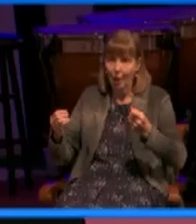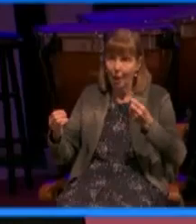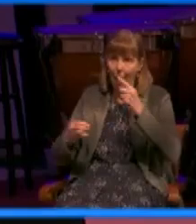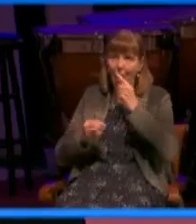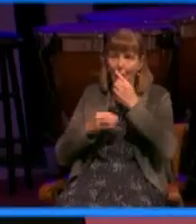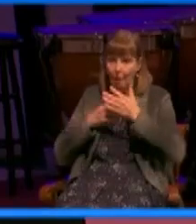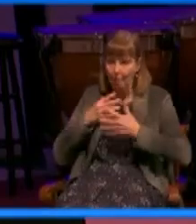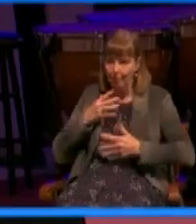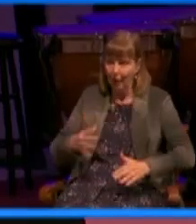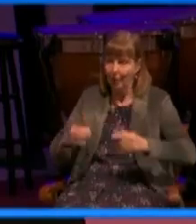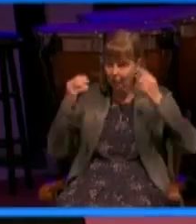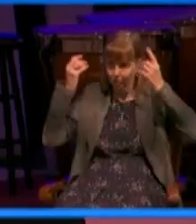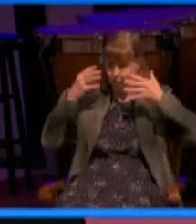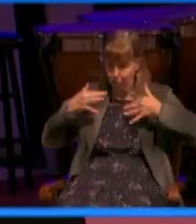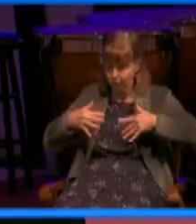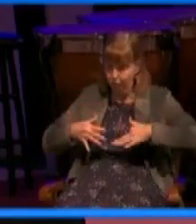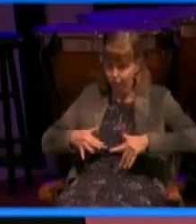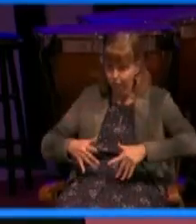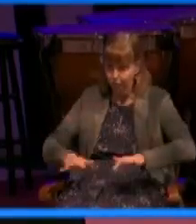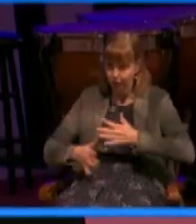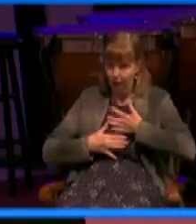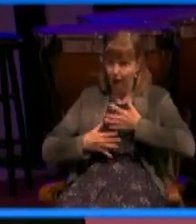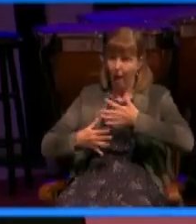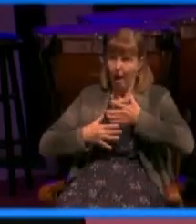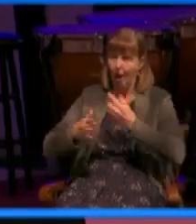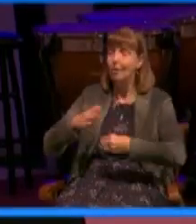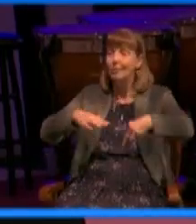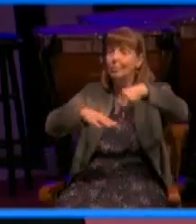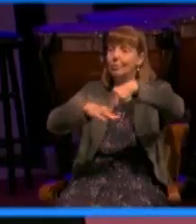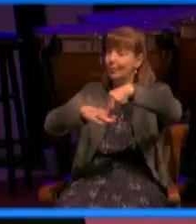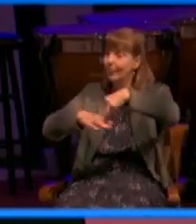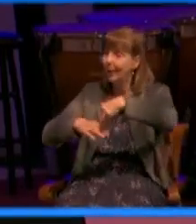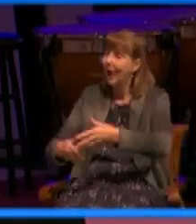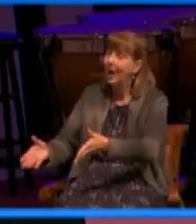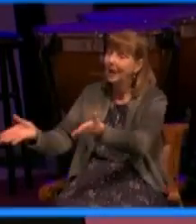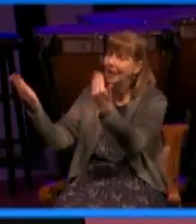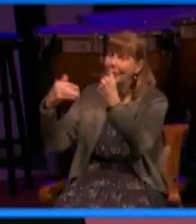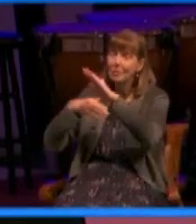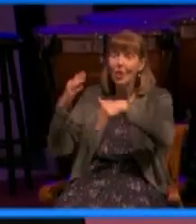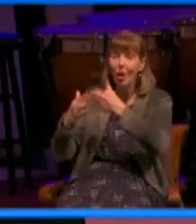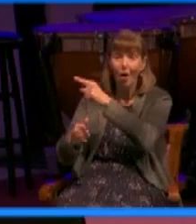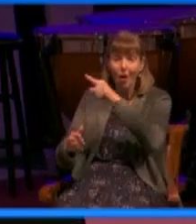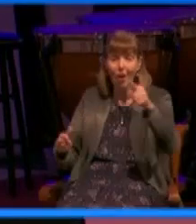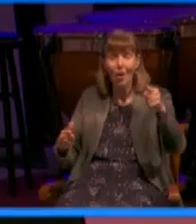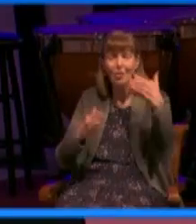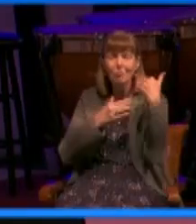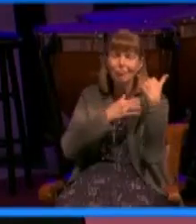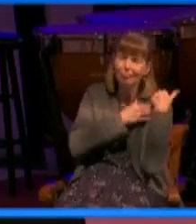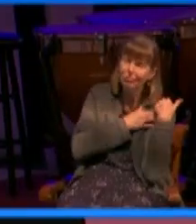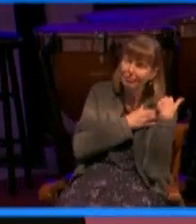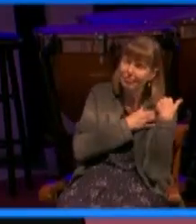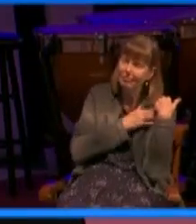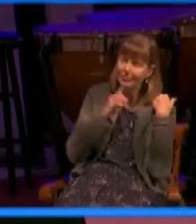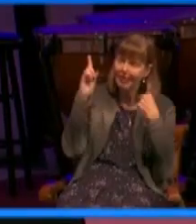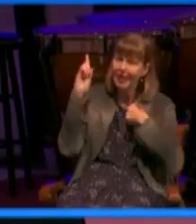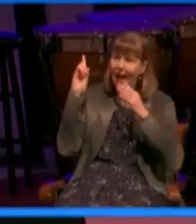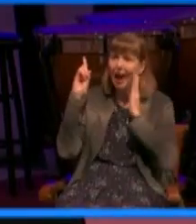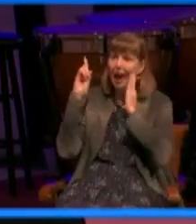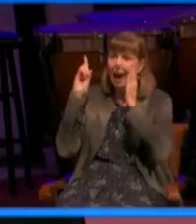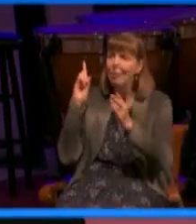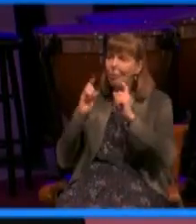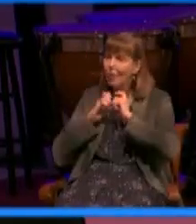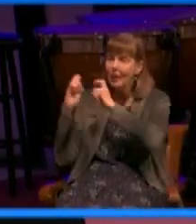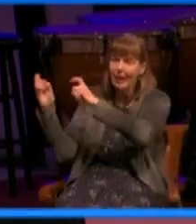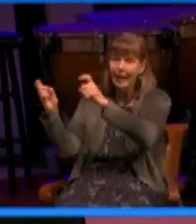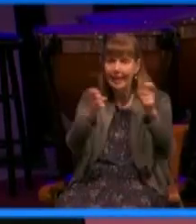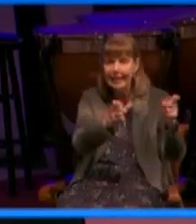and him declare to all who will listen, come to me, y'all who are heavy laden, and I will give you rest. Is he not the God who promised